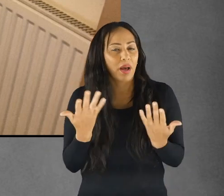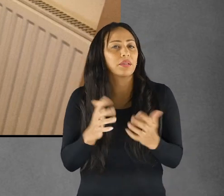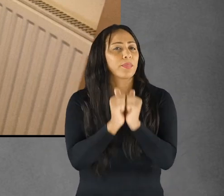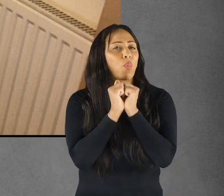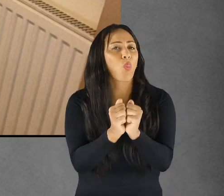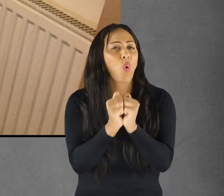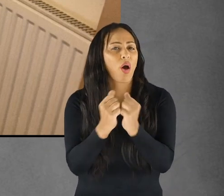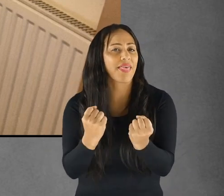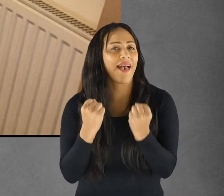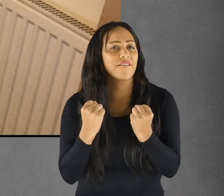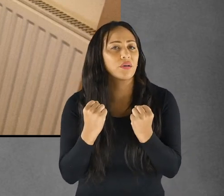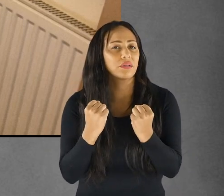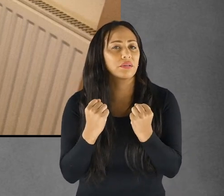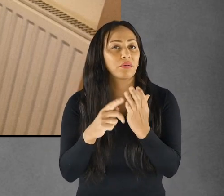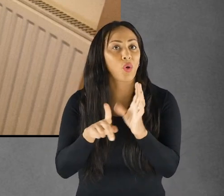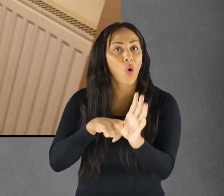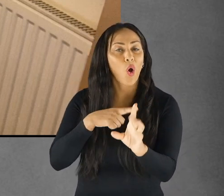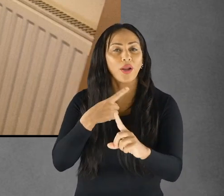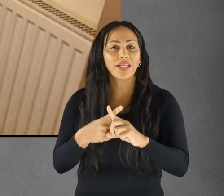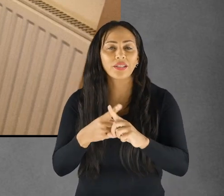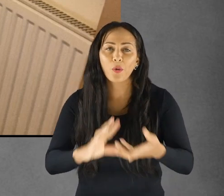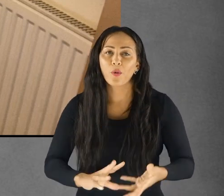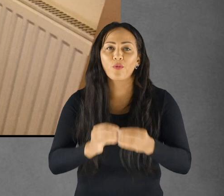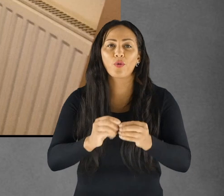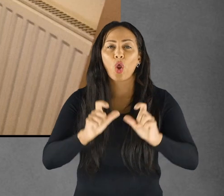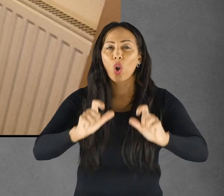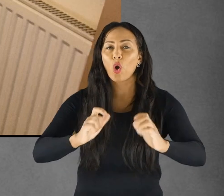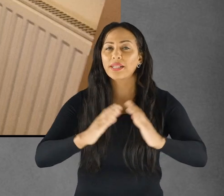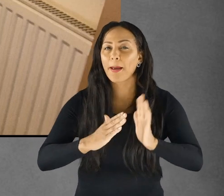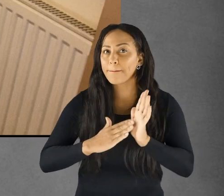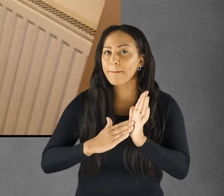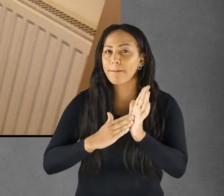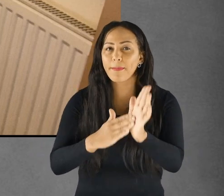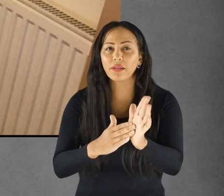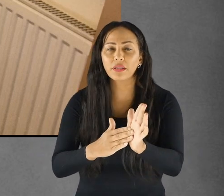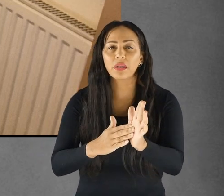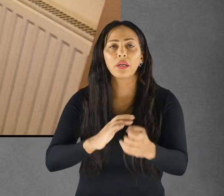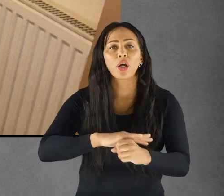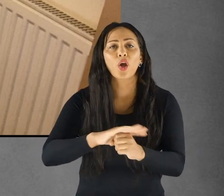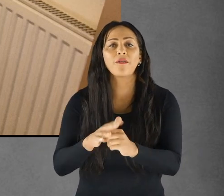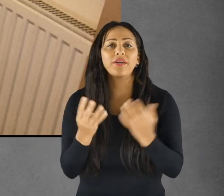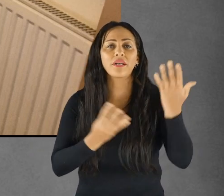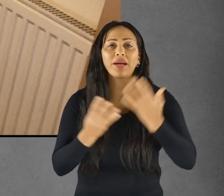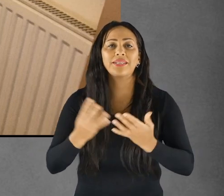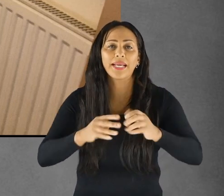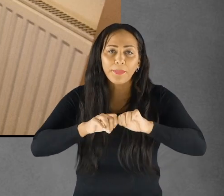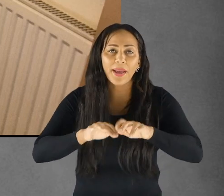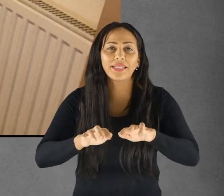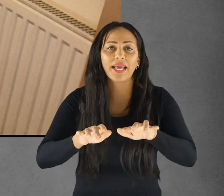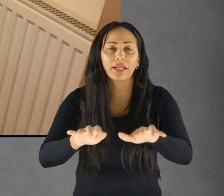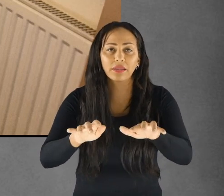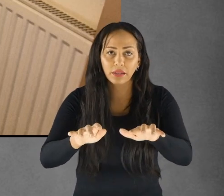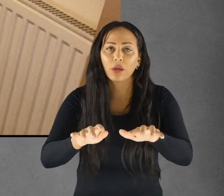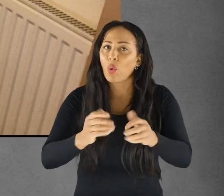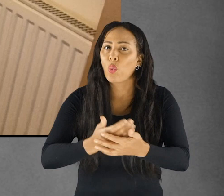has been well worth the effort. Onyx was formed during lockdown months of the COVID-19 pandemic